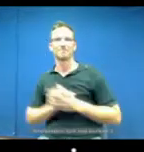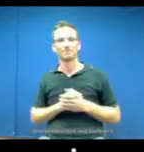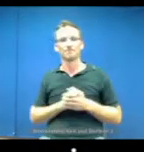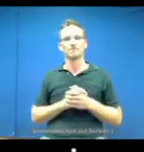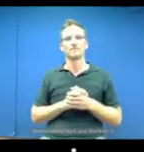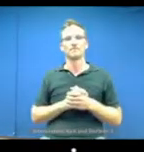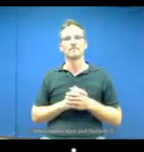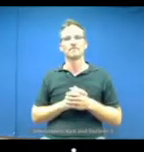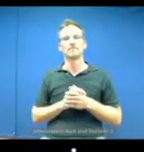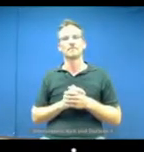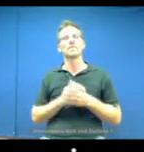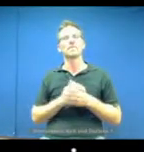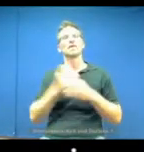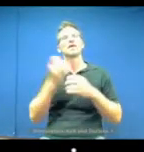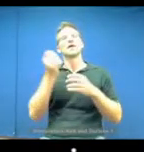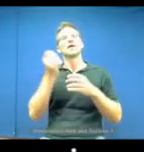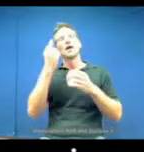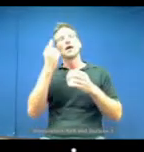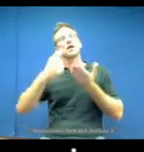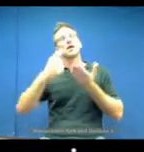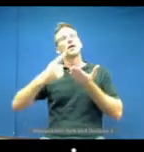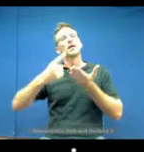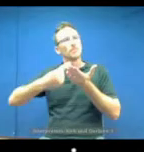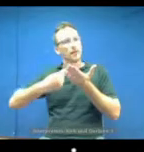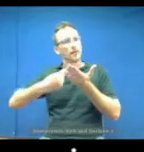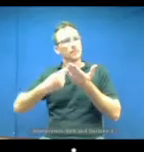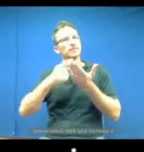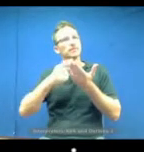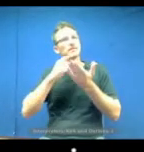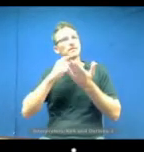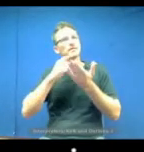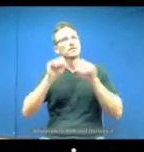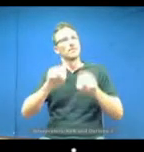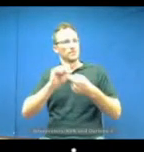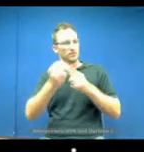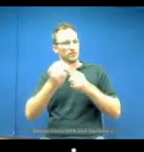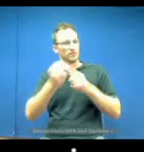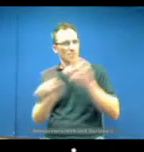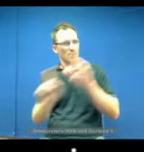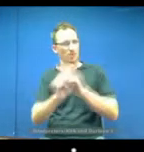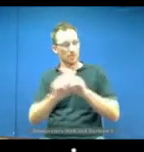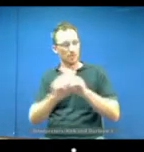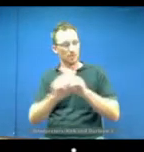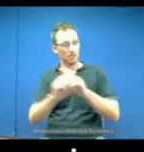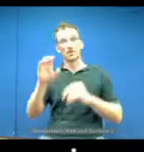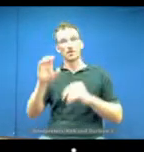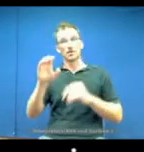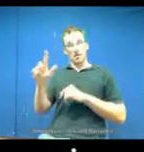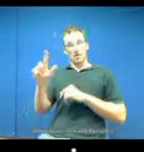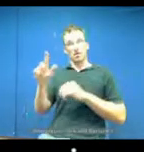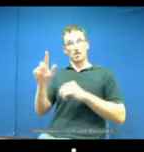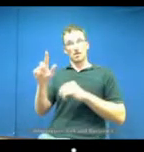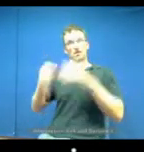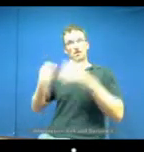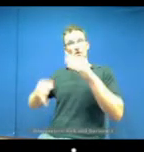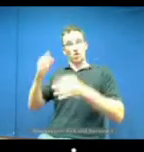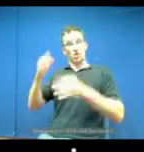So sometimes it's possible, even in a criminal setting, depending on the state, that the victim doesn't want to press